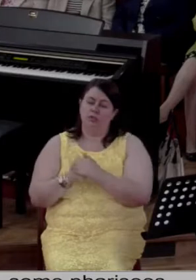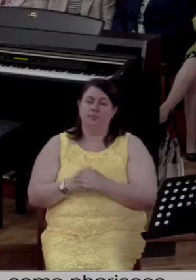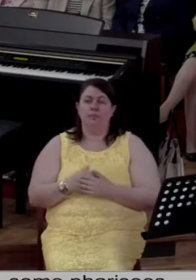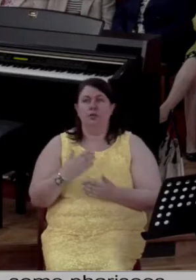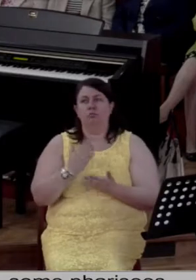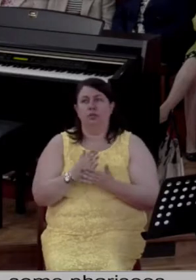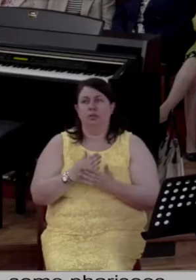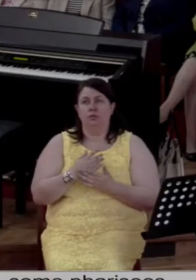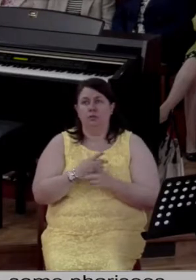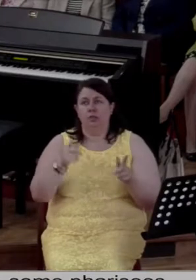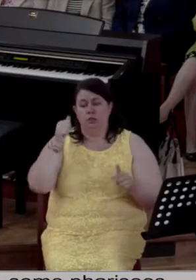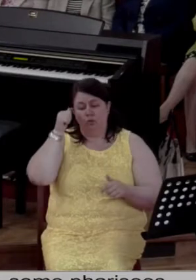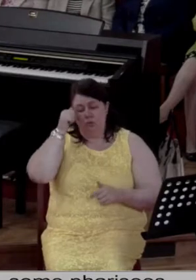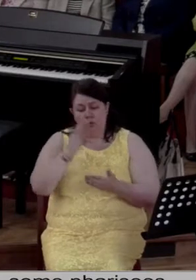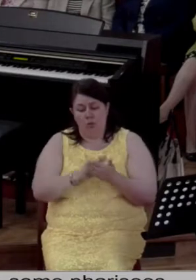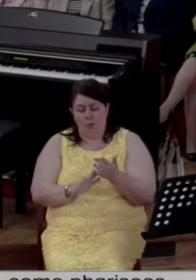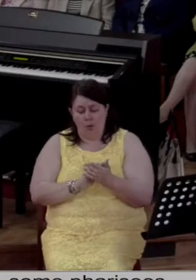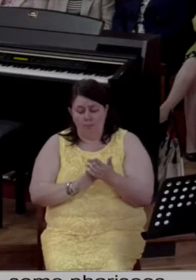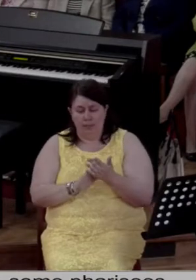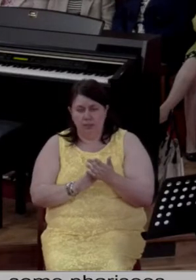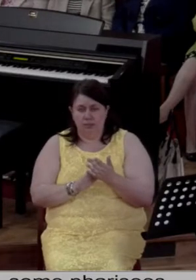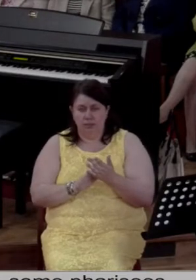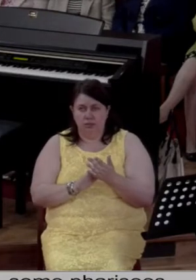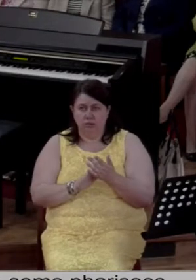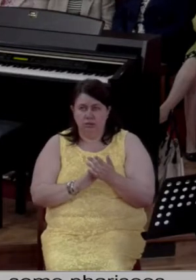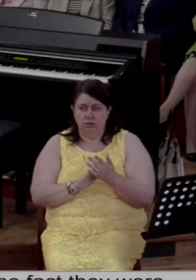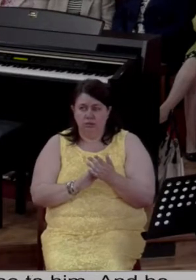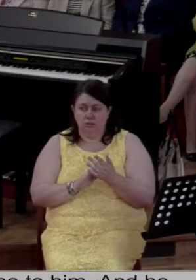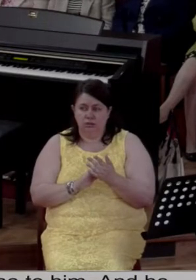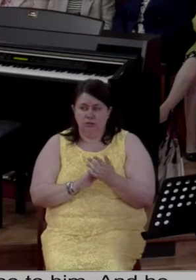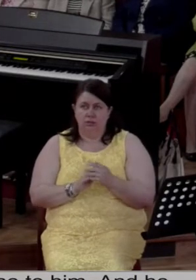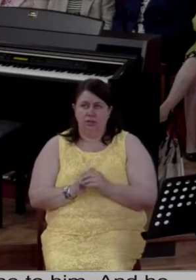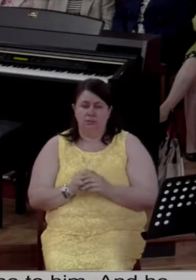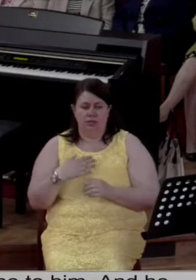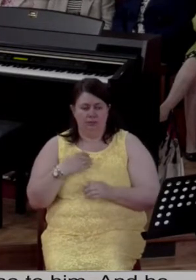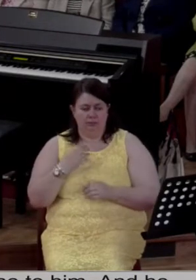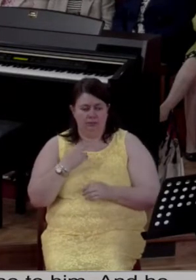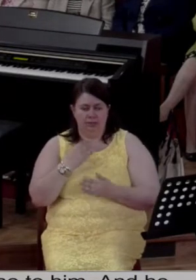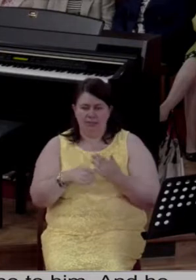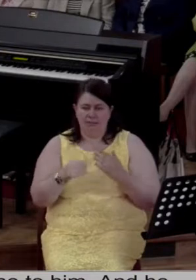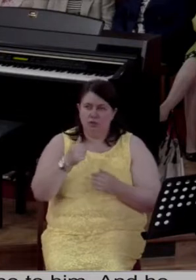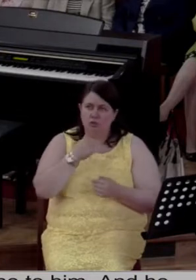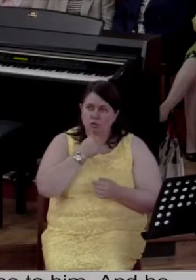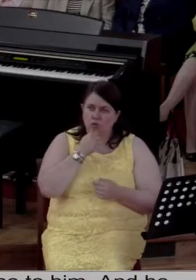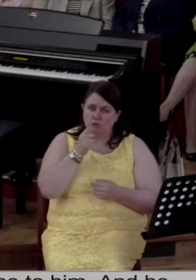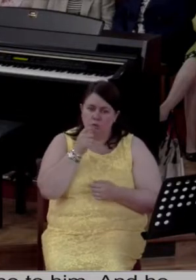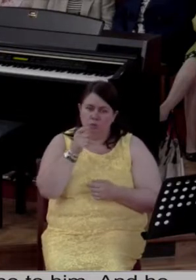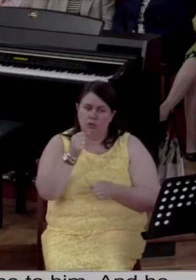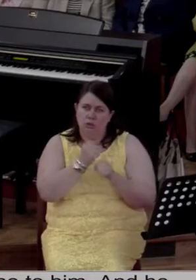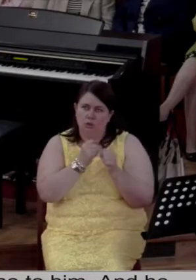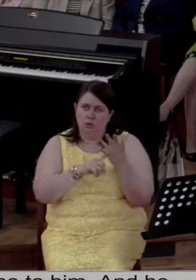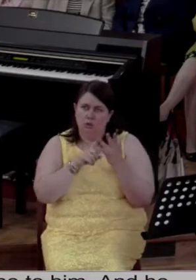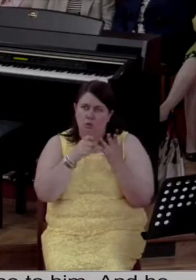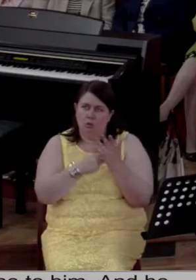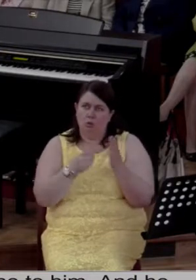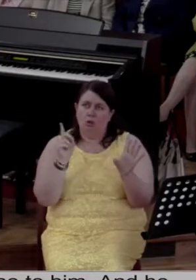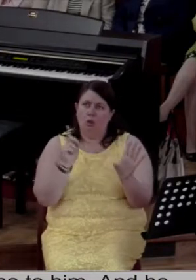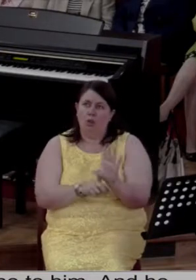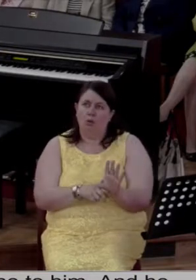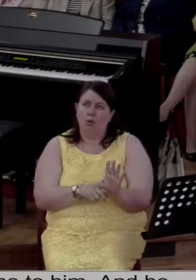glory is. We don't maybe use that word very often in the 21st century. We know what glory is